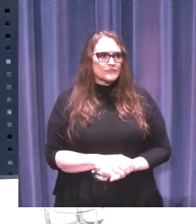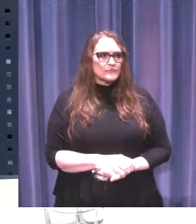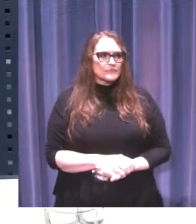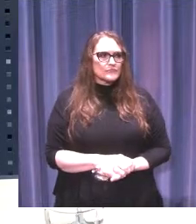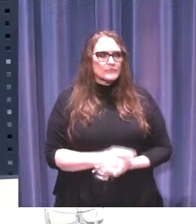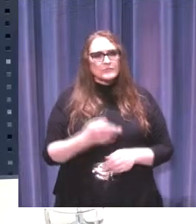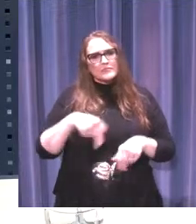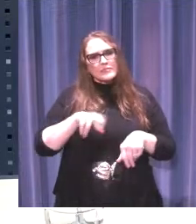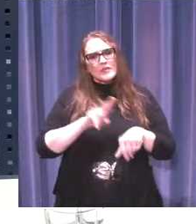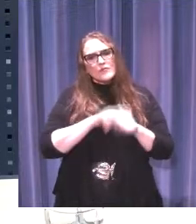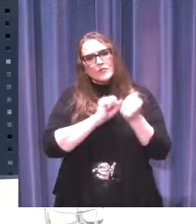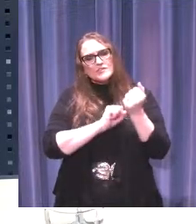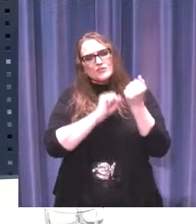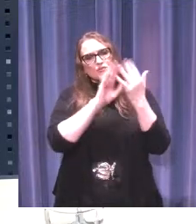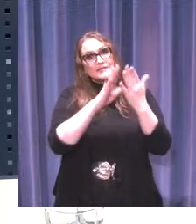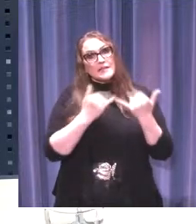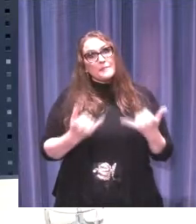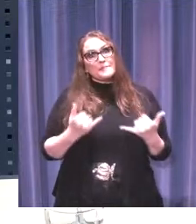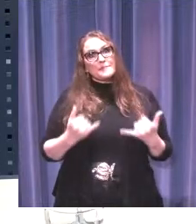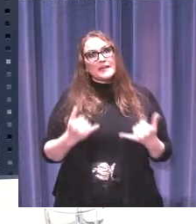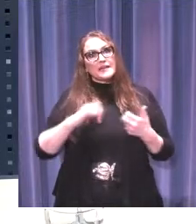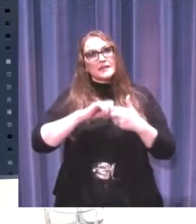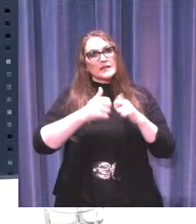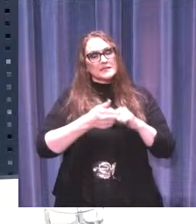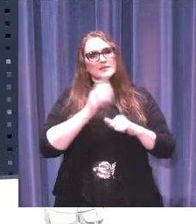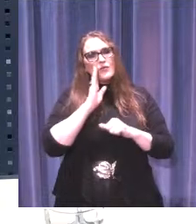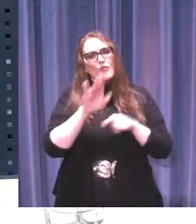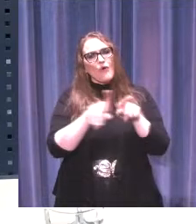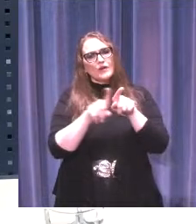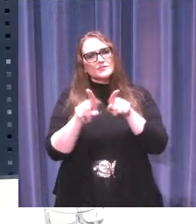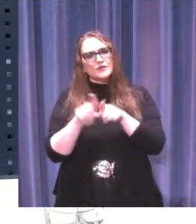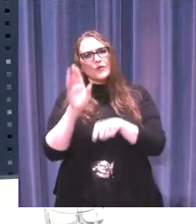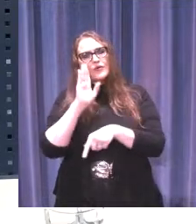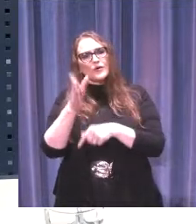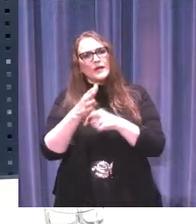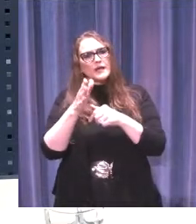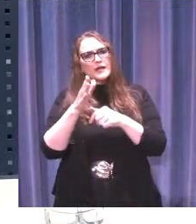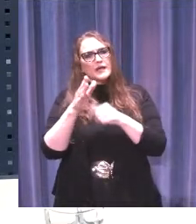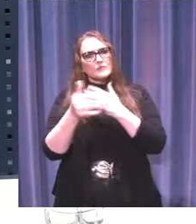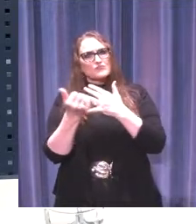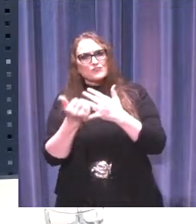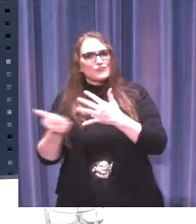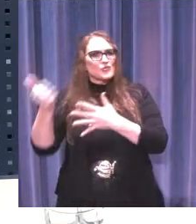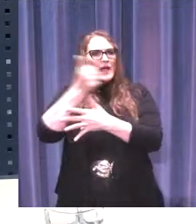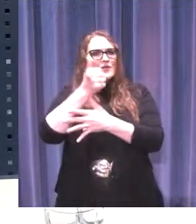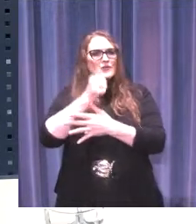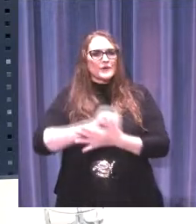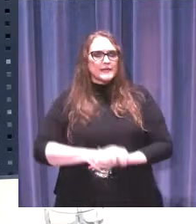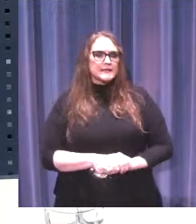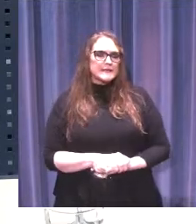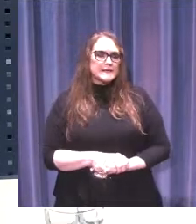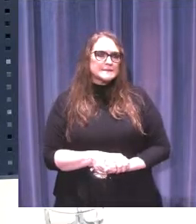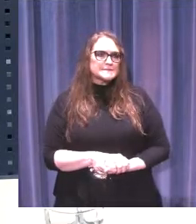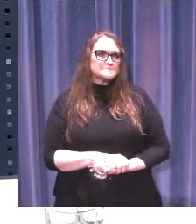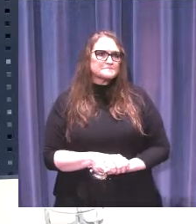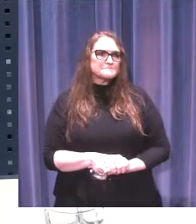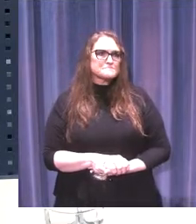Of course, addressing immediate issues would also be a priority,